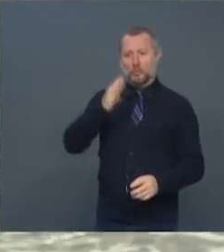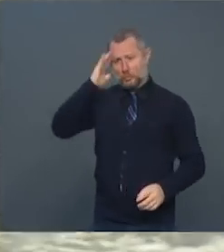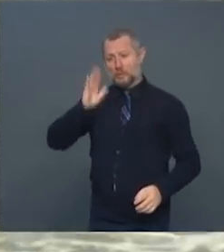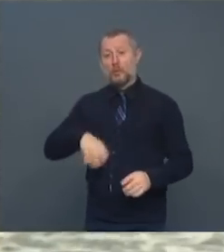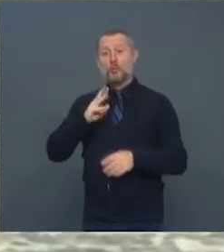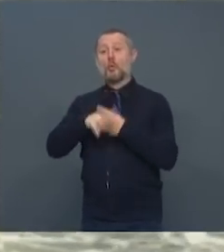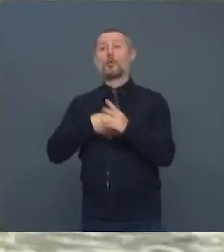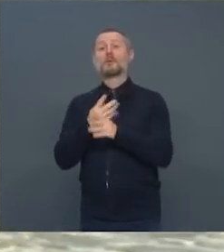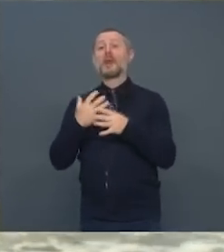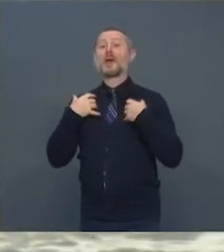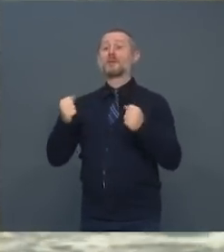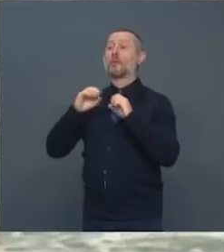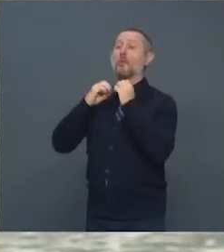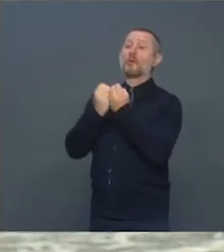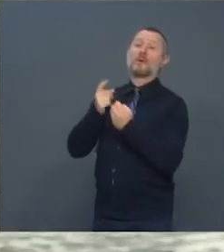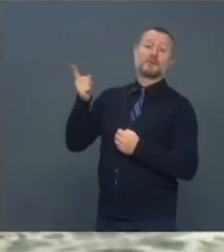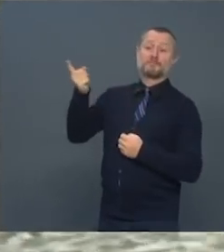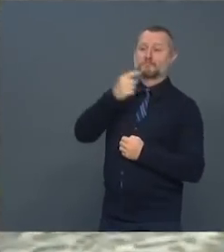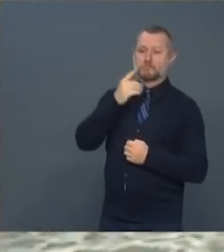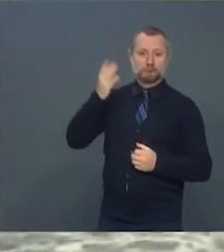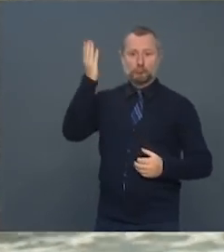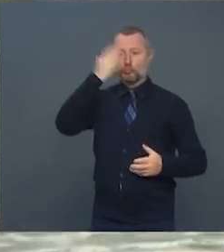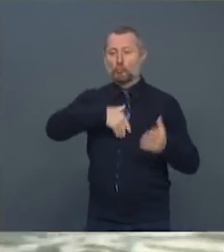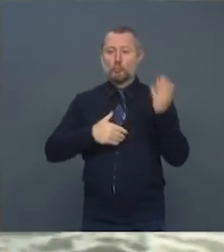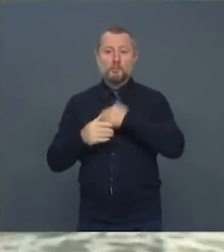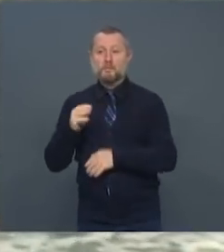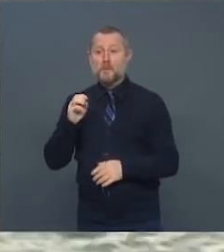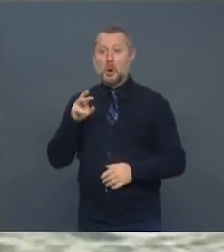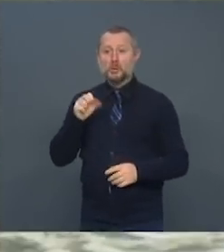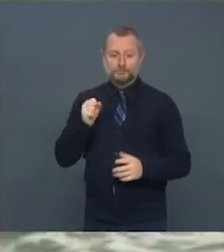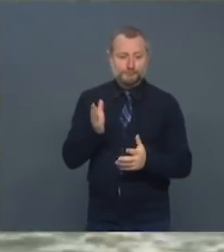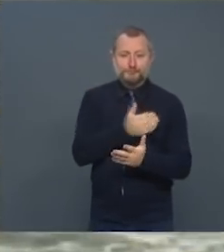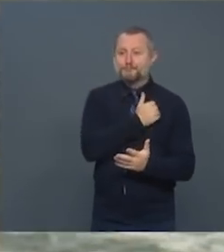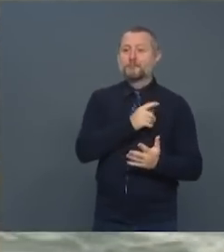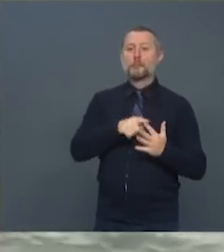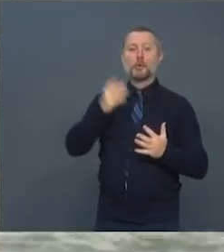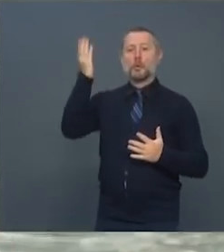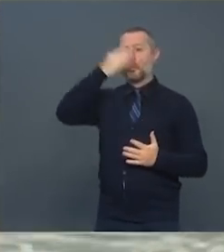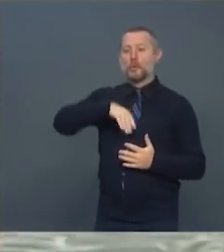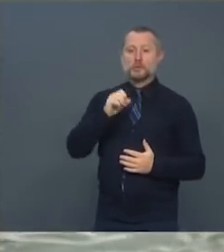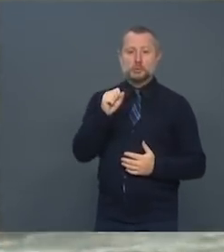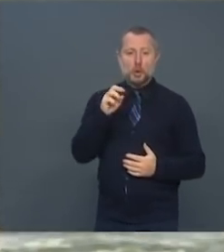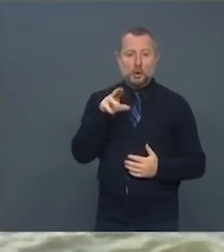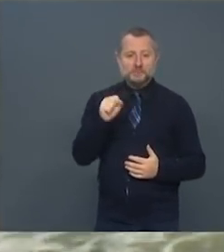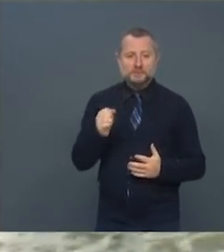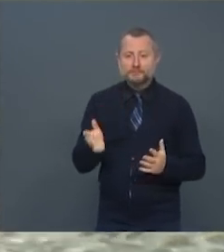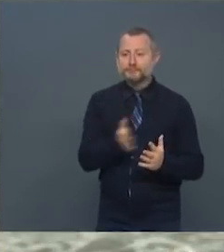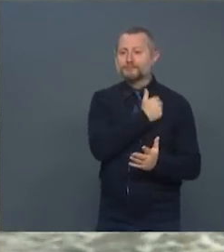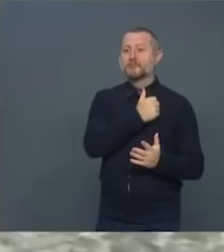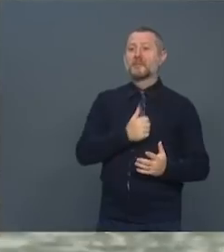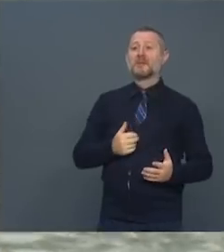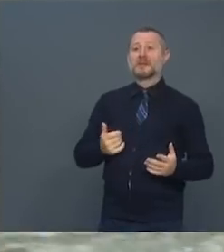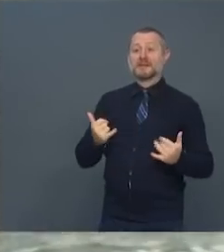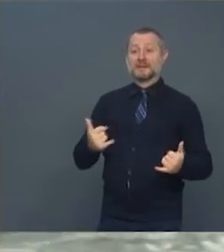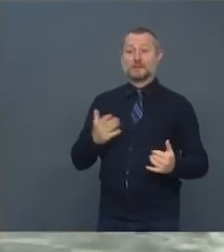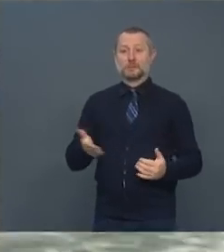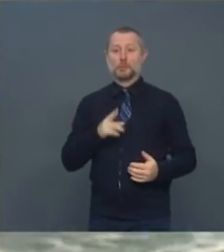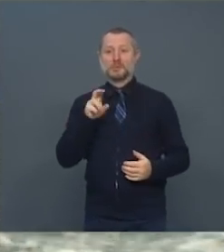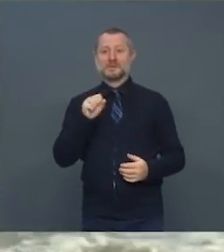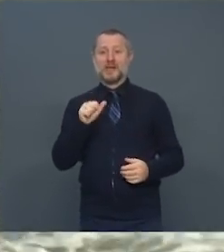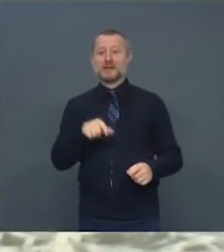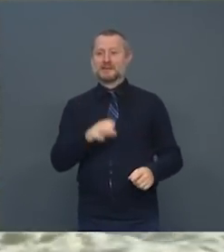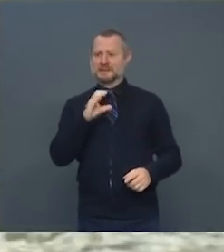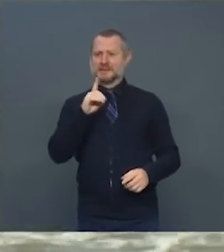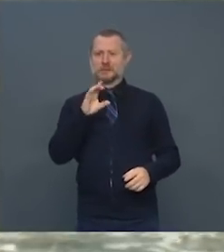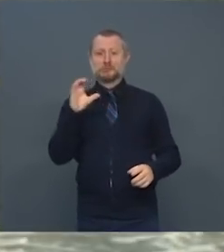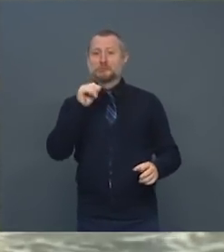had missed MERS and had missed SARS. We knew the CDC was not ready for this. We knew we needed a